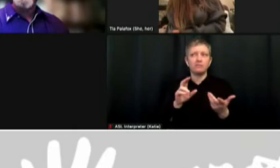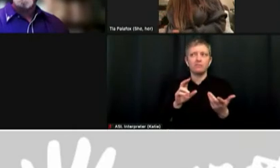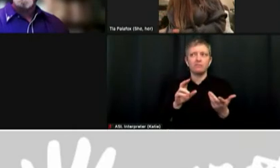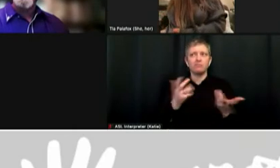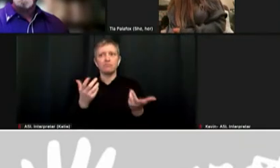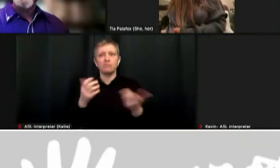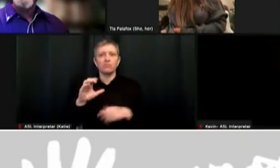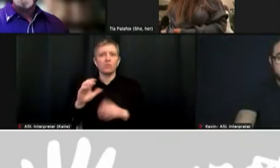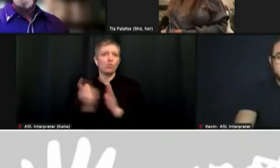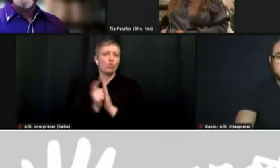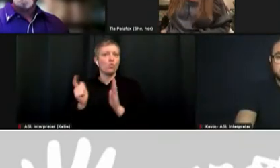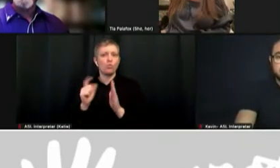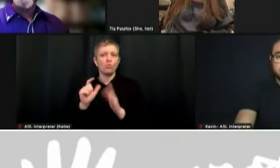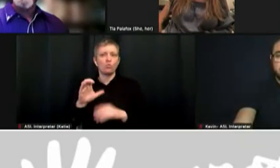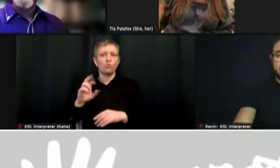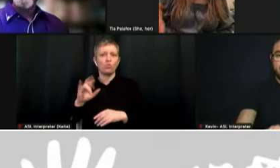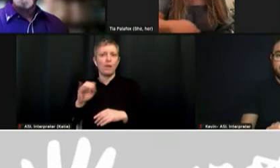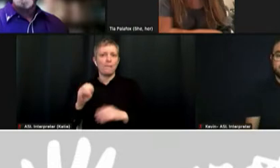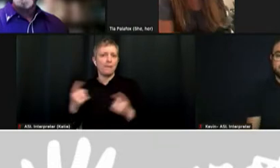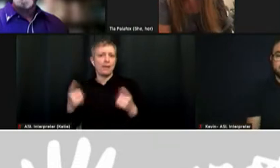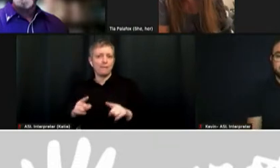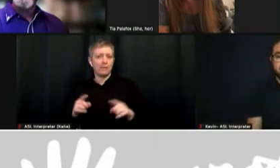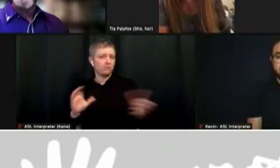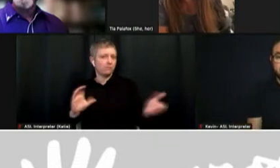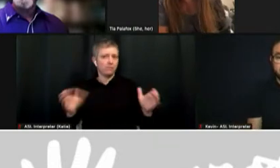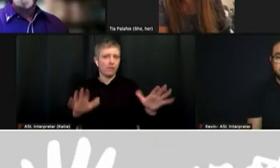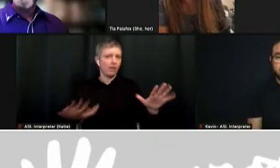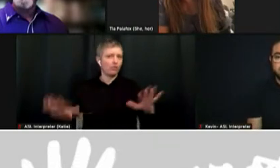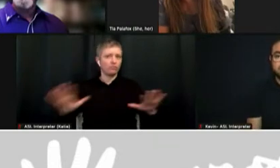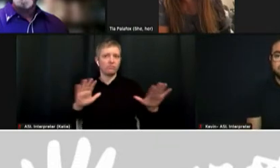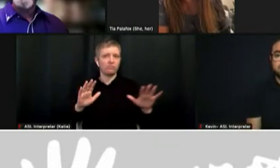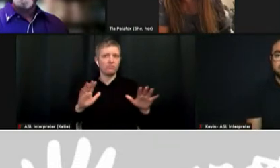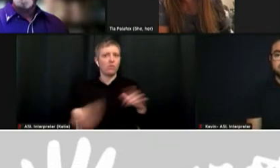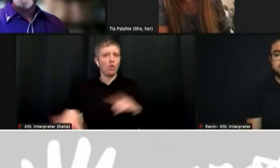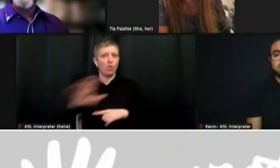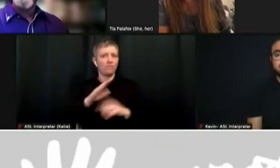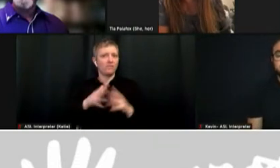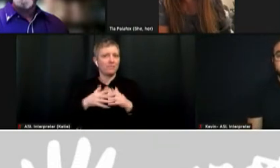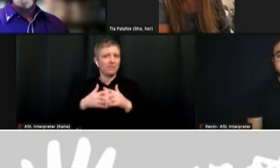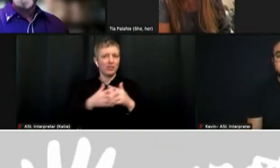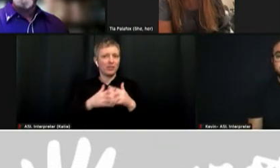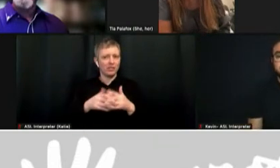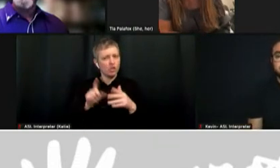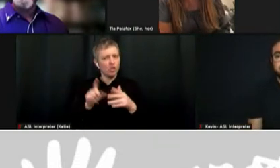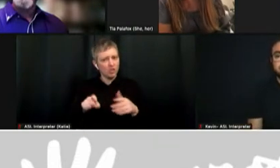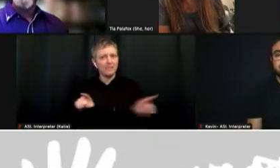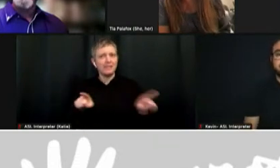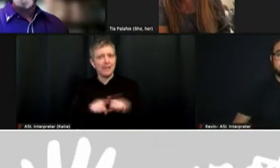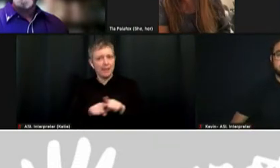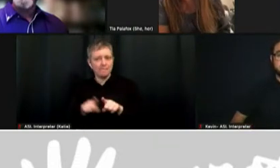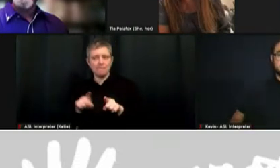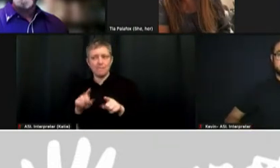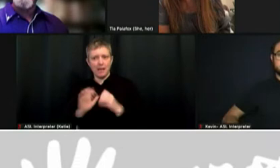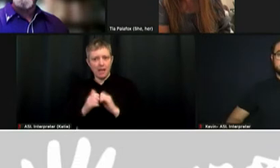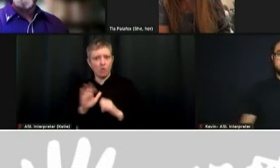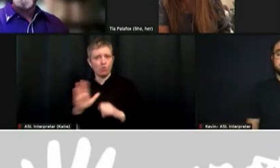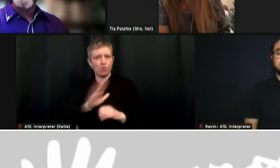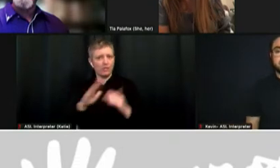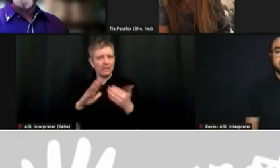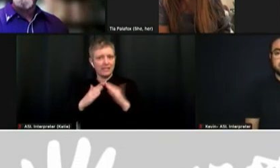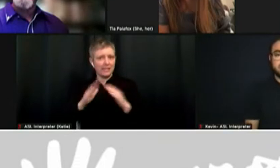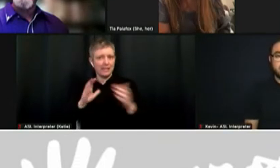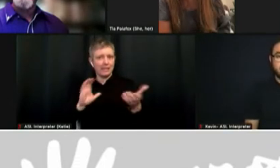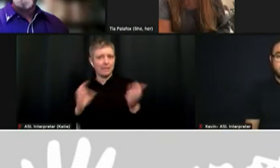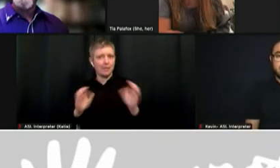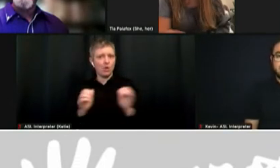Boston, Massachusetts. You should have a procedural justice. You should know where your city compares with similar sized cities with